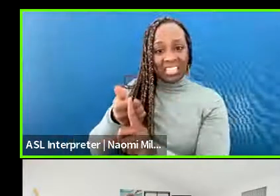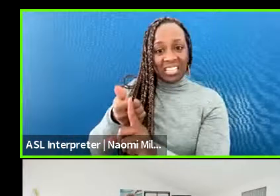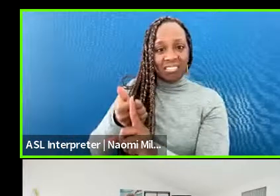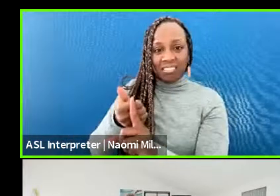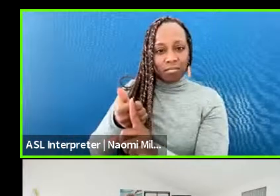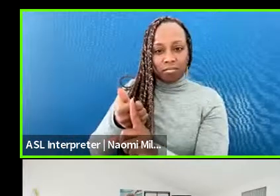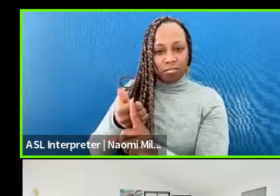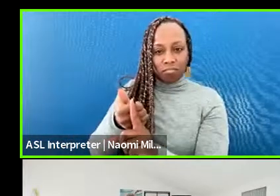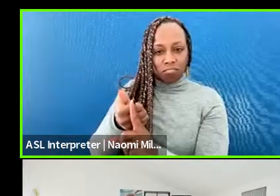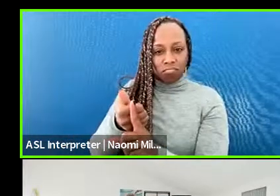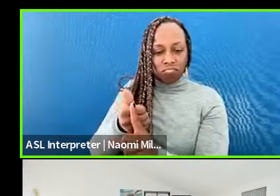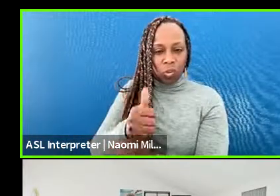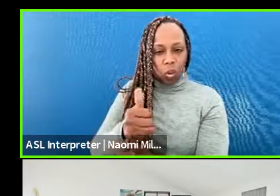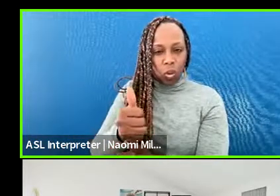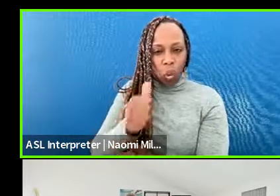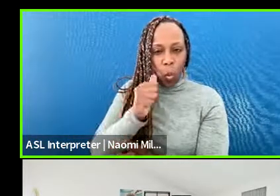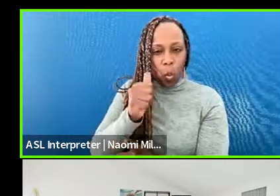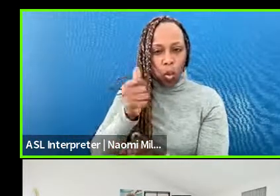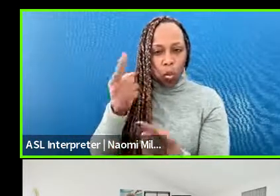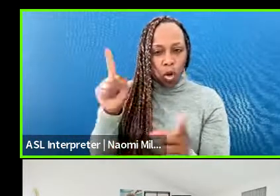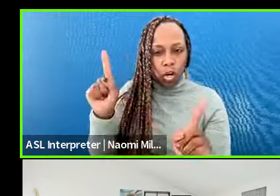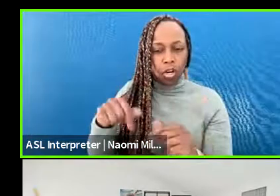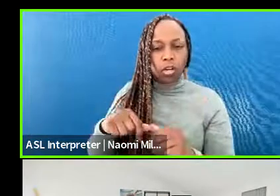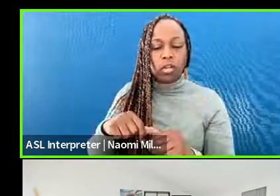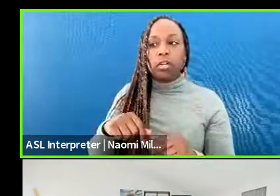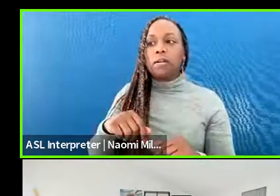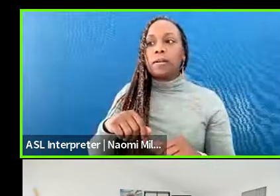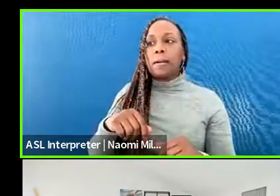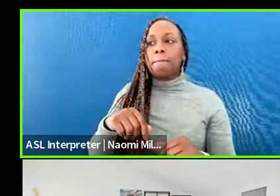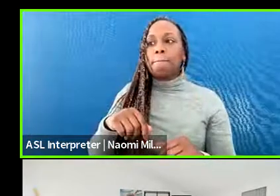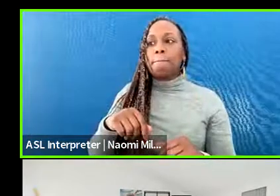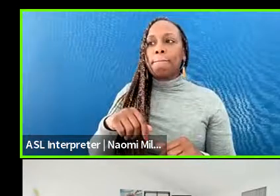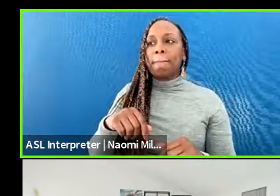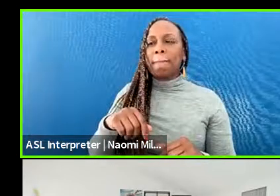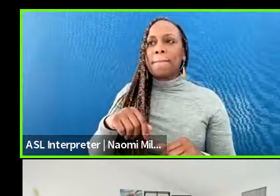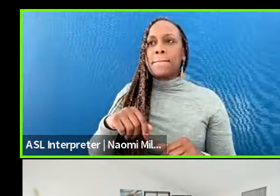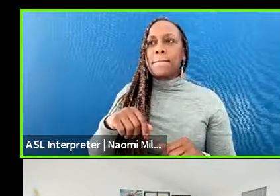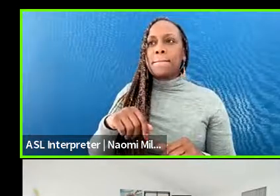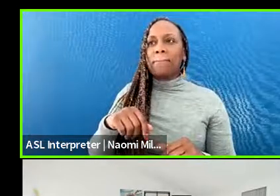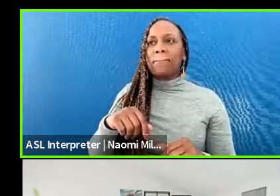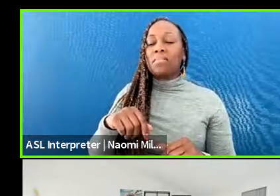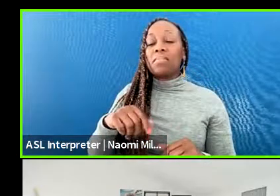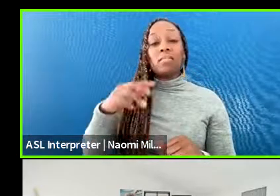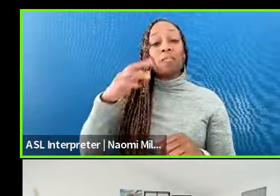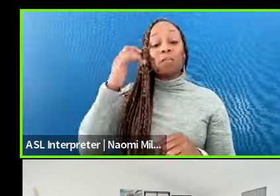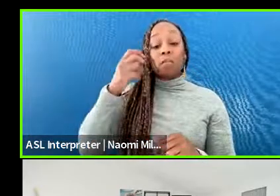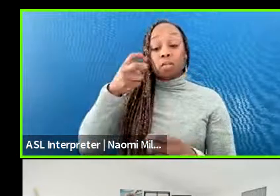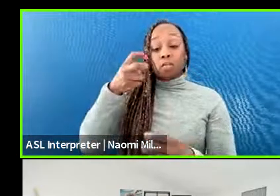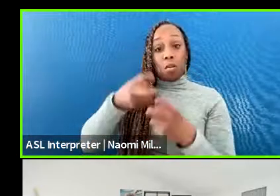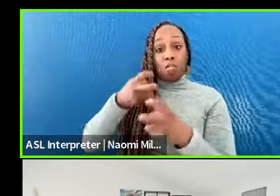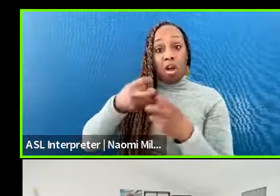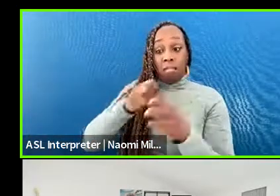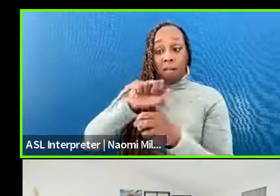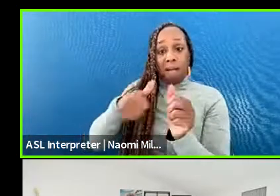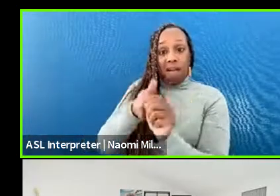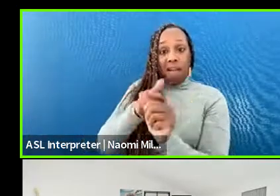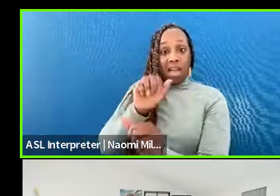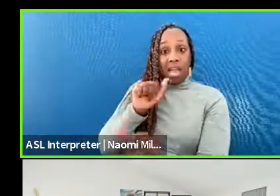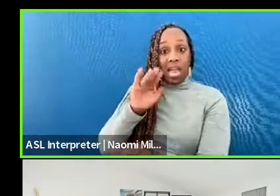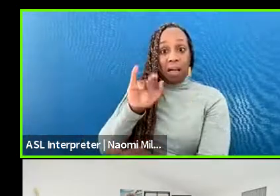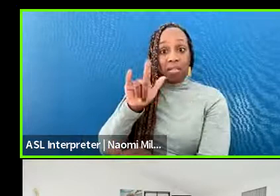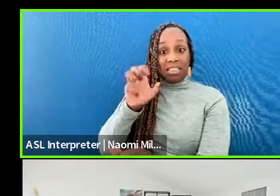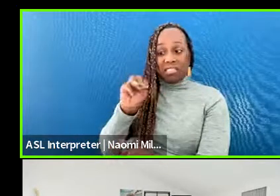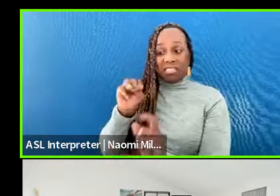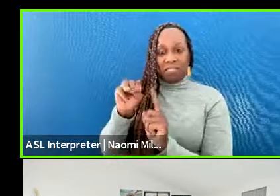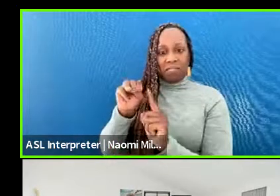do the work, right? I think that the problem of ableism, you know,